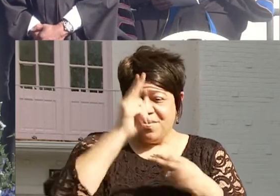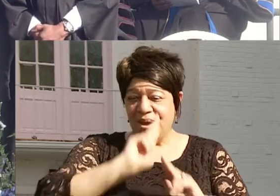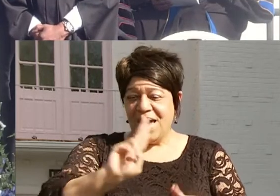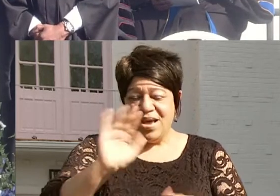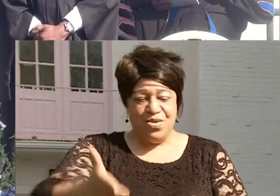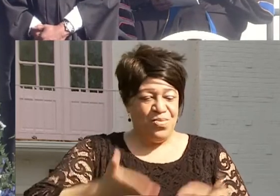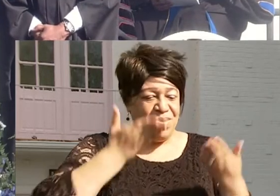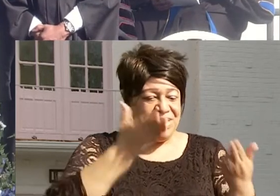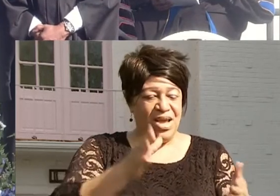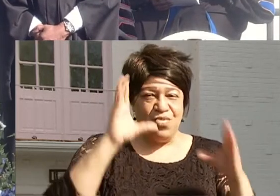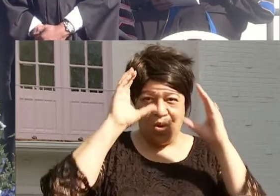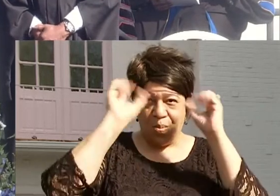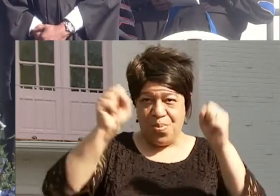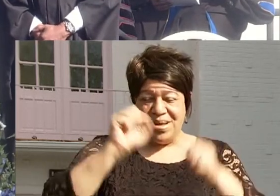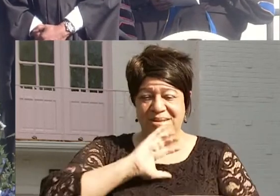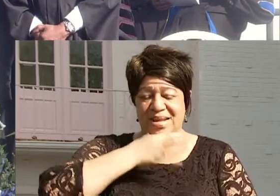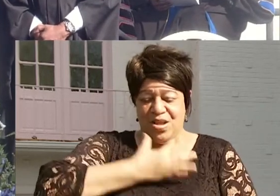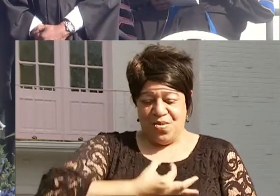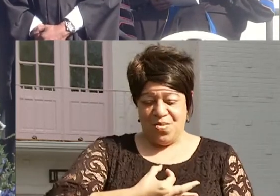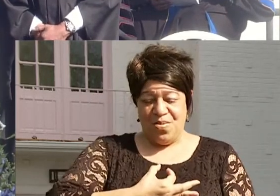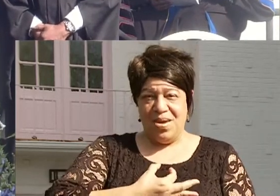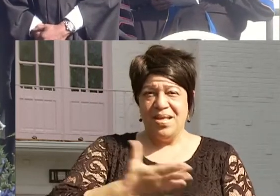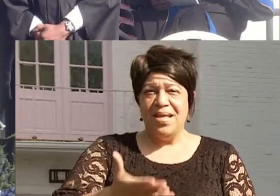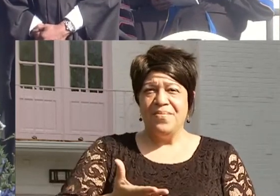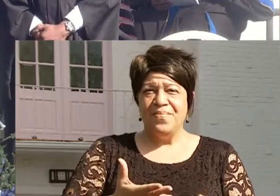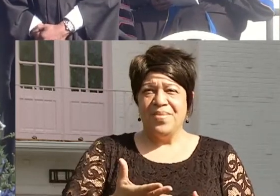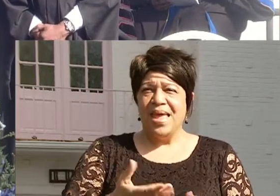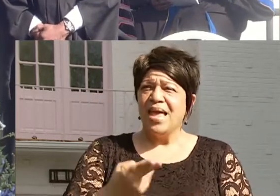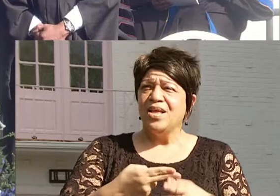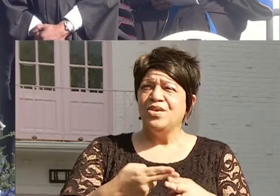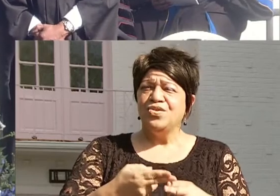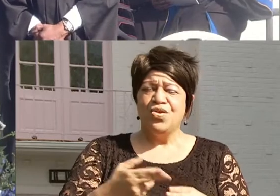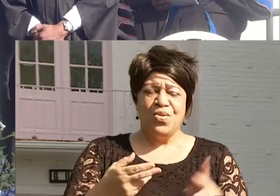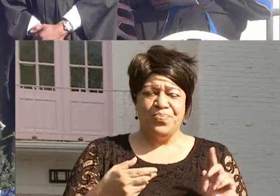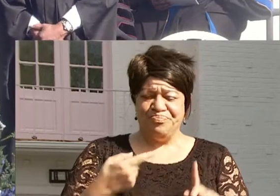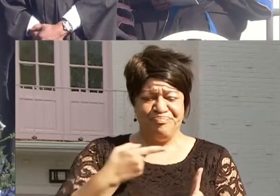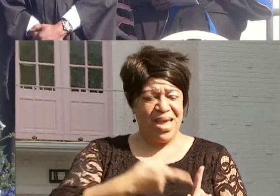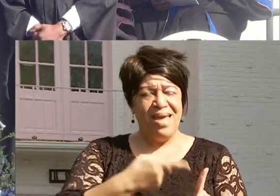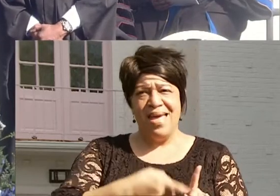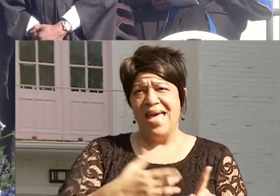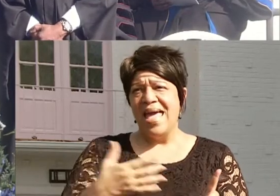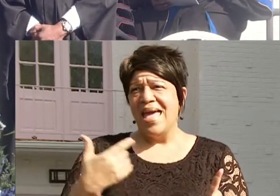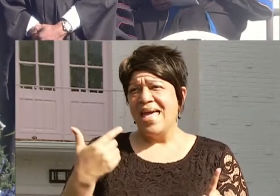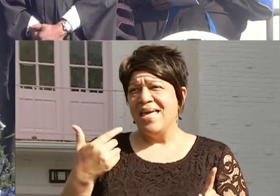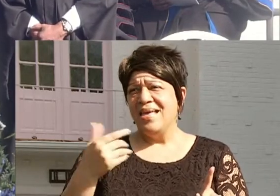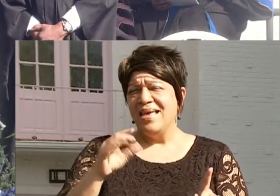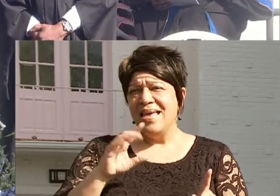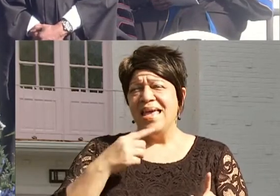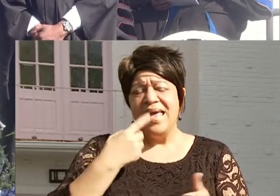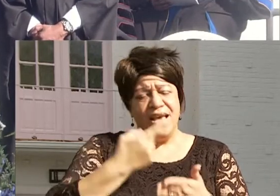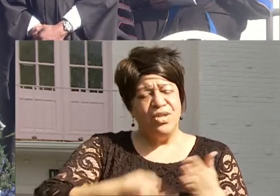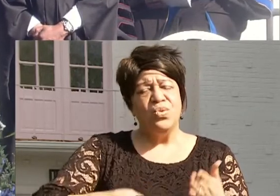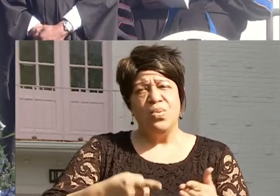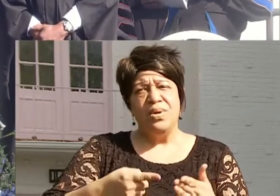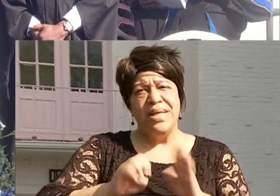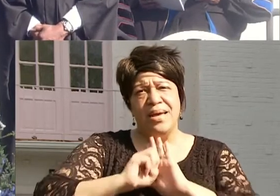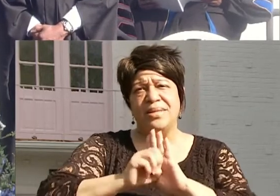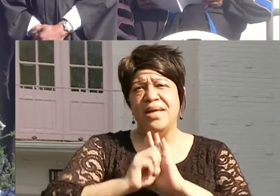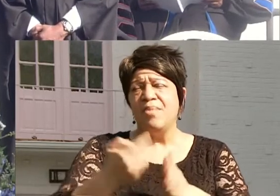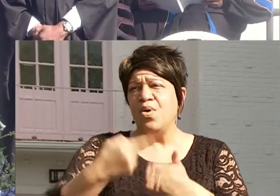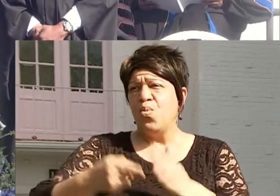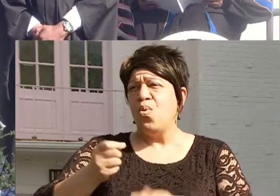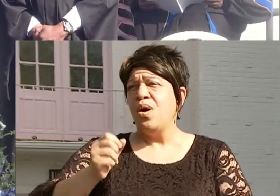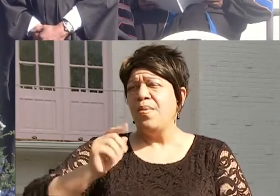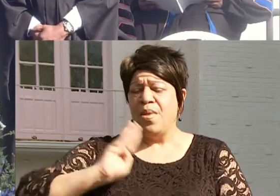this Presidential Medal. And just very briefly, Frank Mason is really the epitome of what a trustee should be.